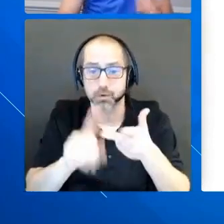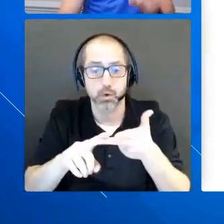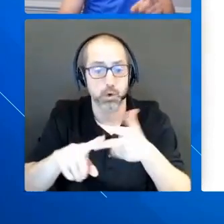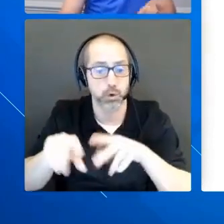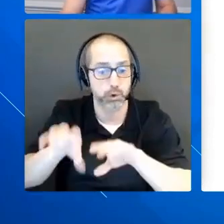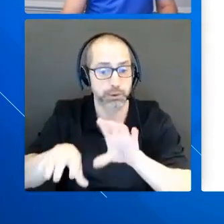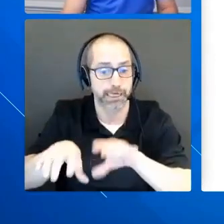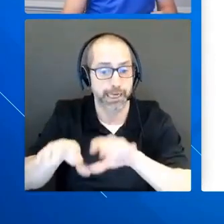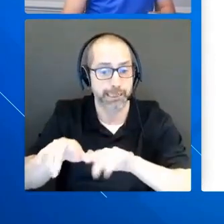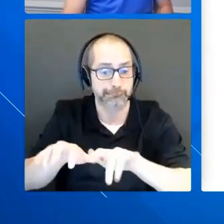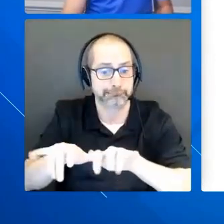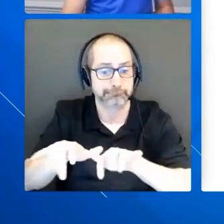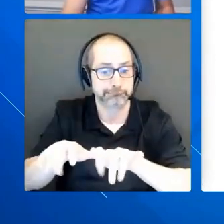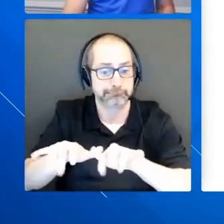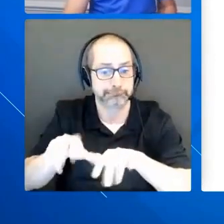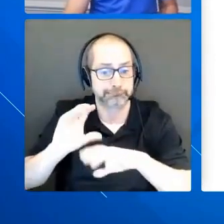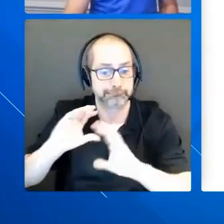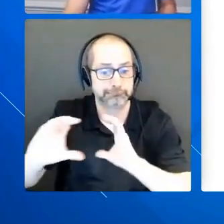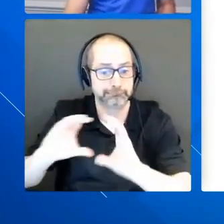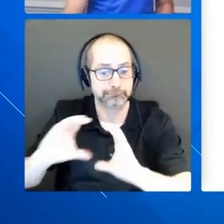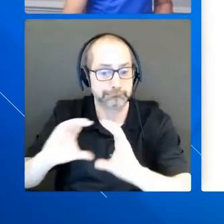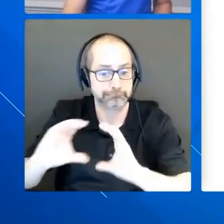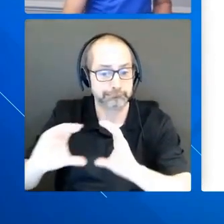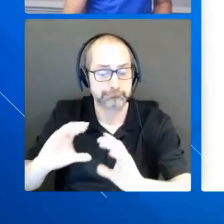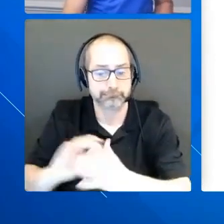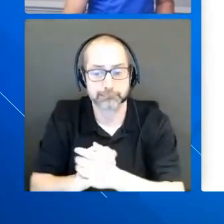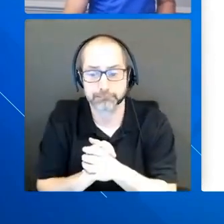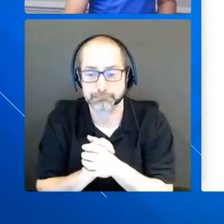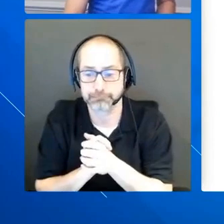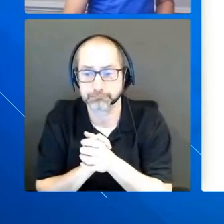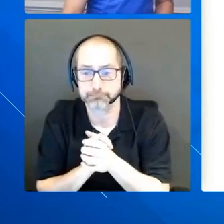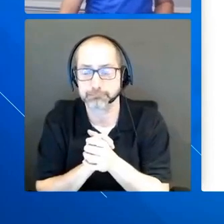an accessible chat option.